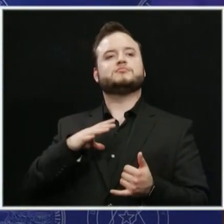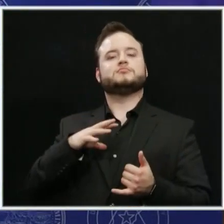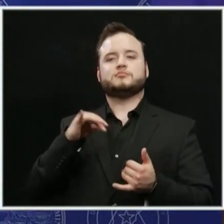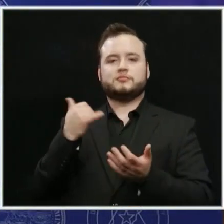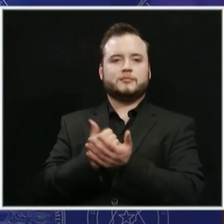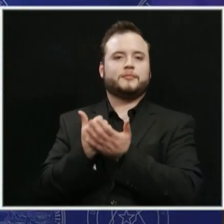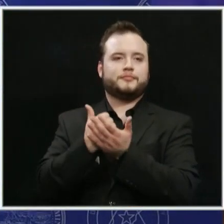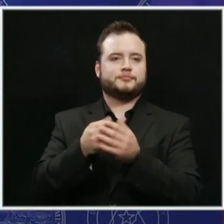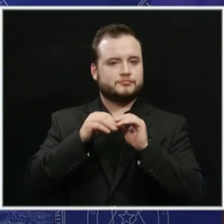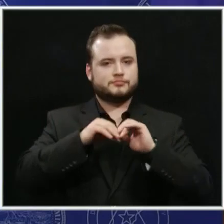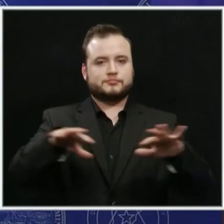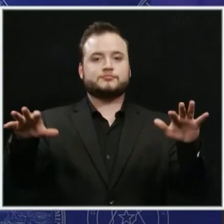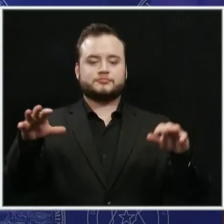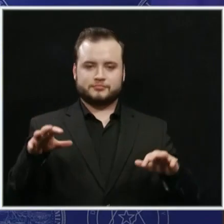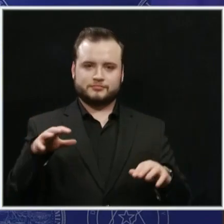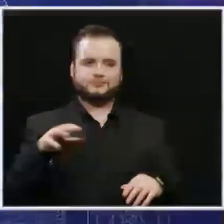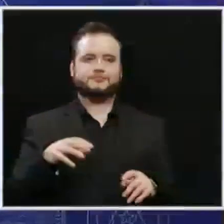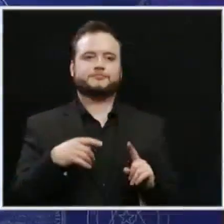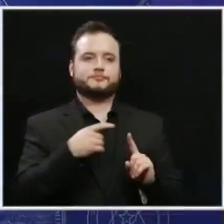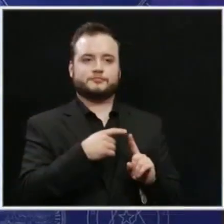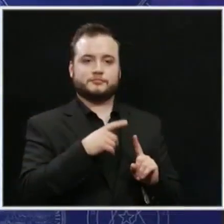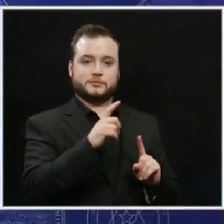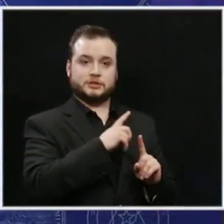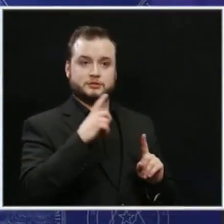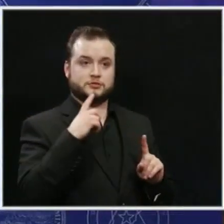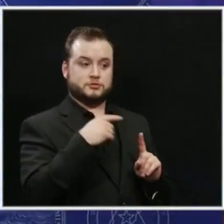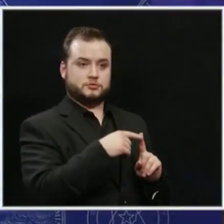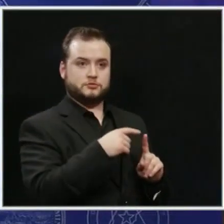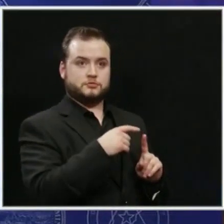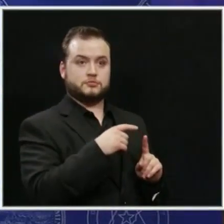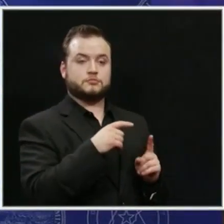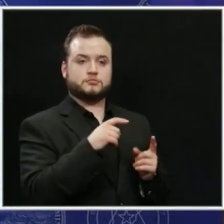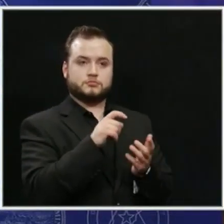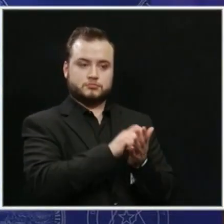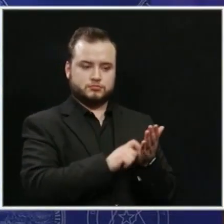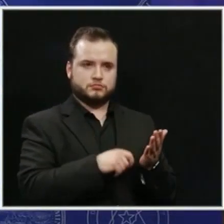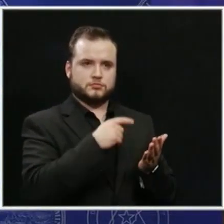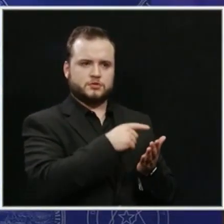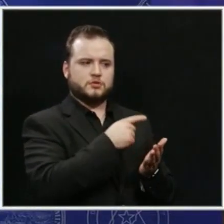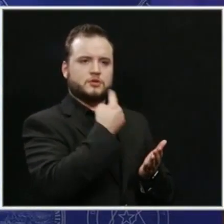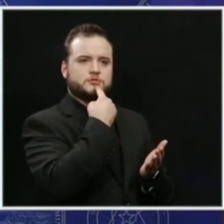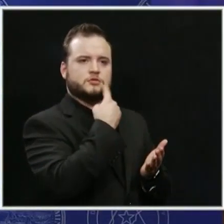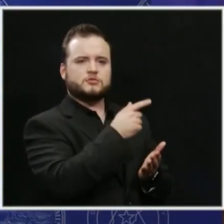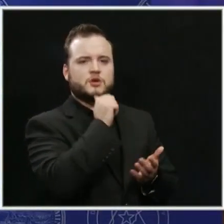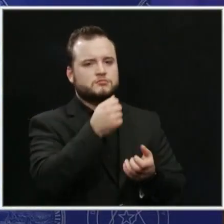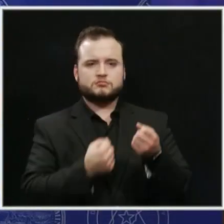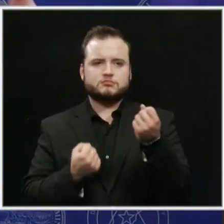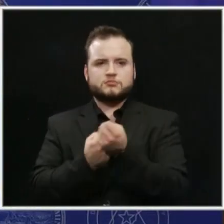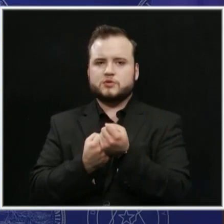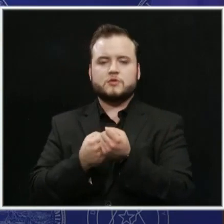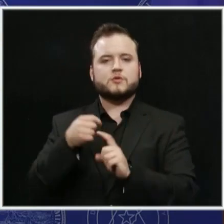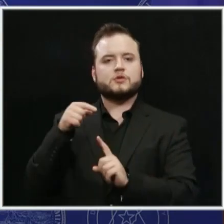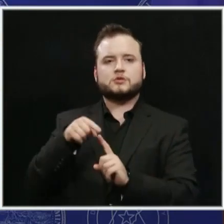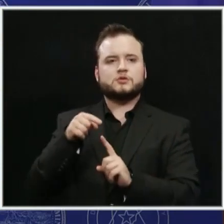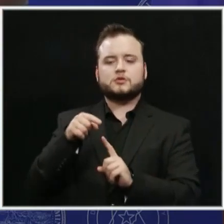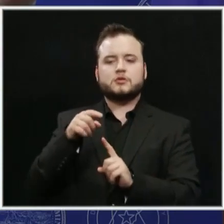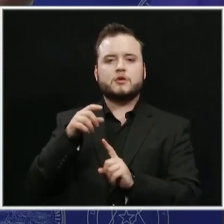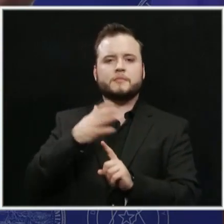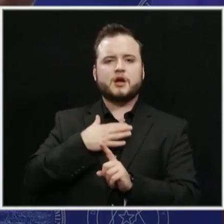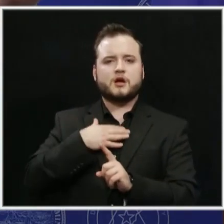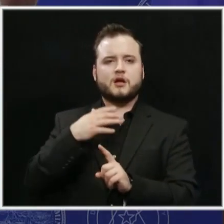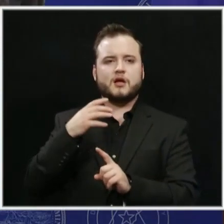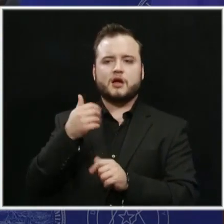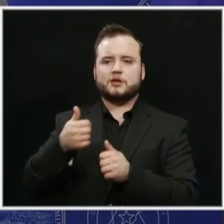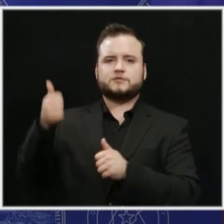who are not supportive of my executive authority, but were asking me to do an executive order on the wine and beer. It works best if we